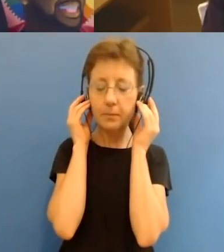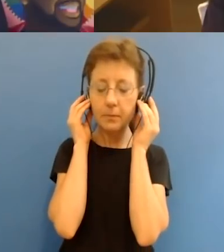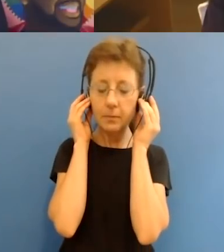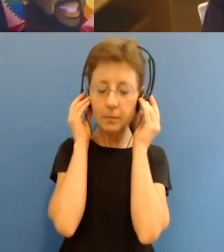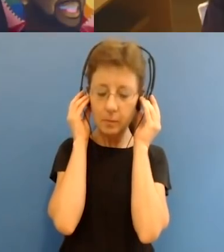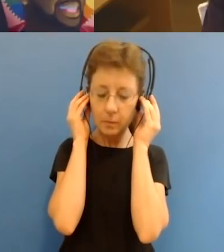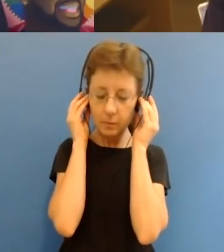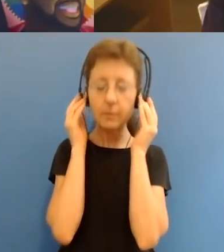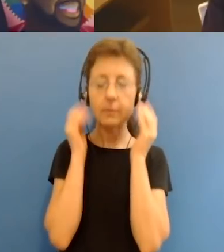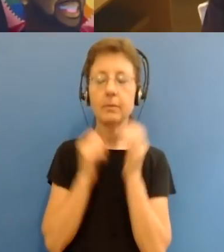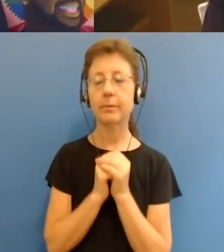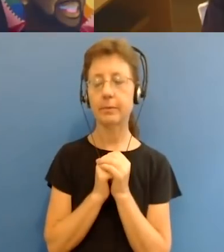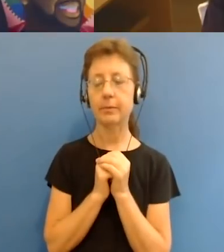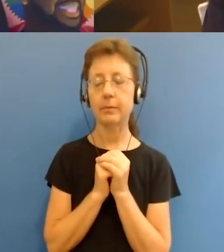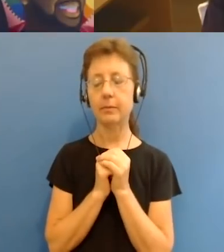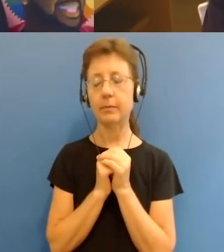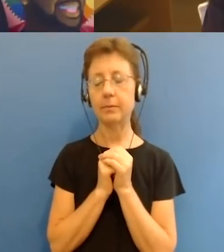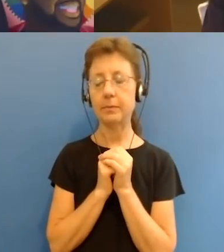I, you know, after